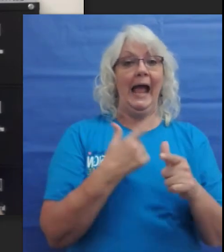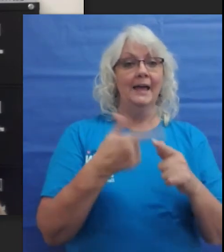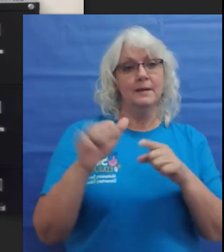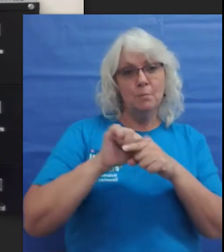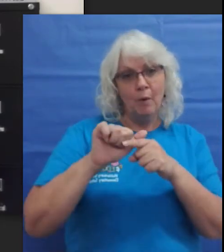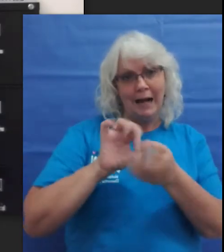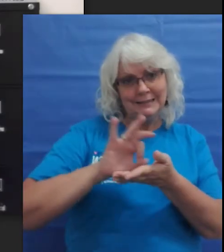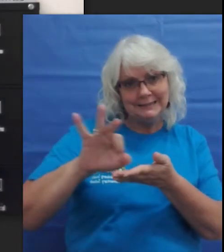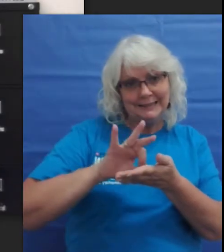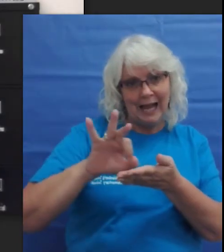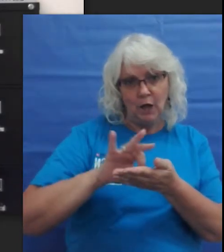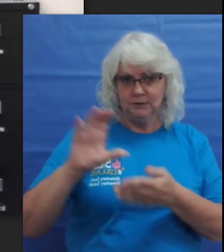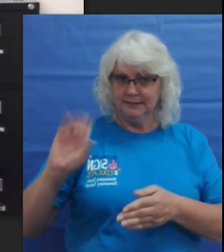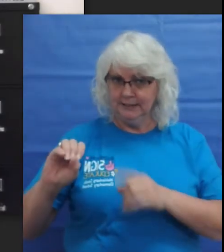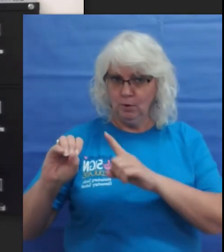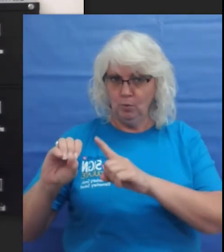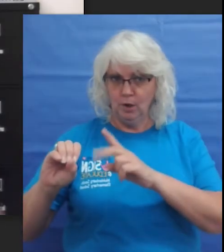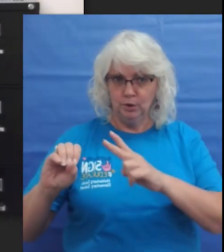every day.